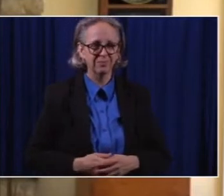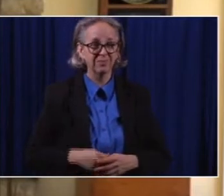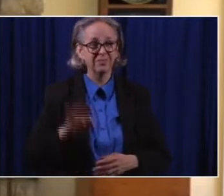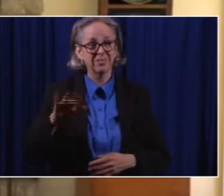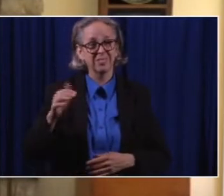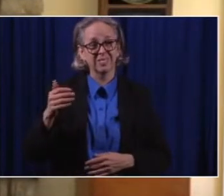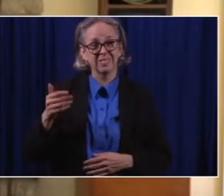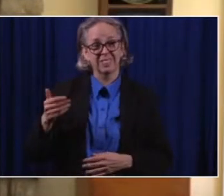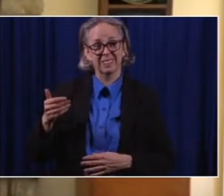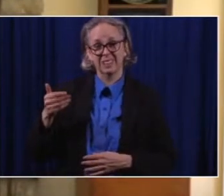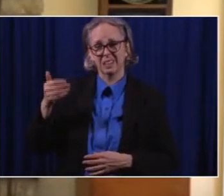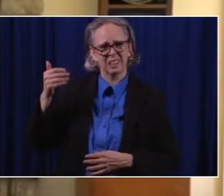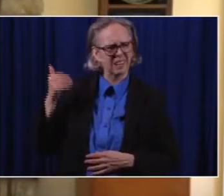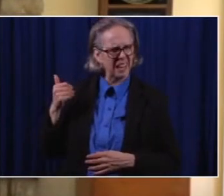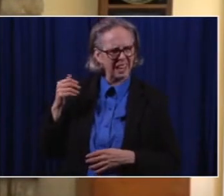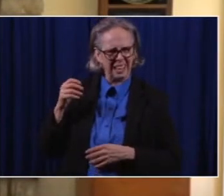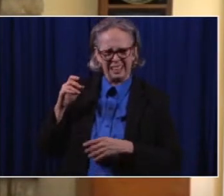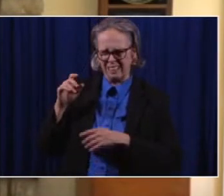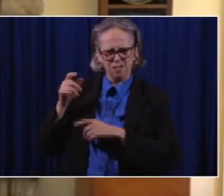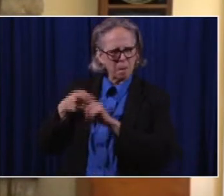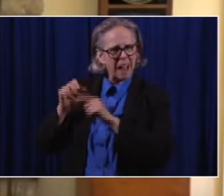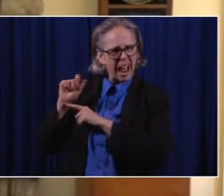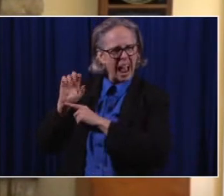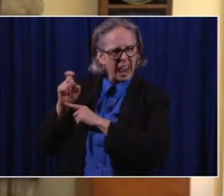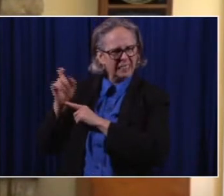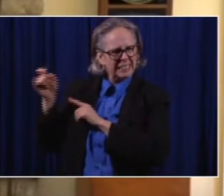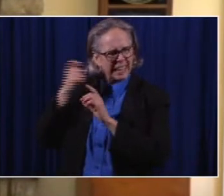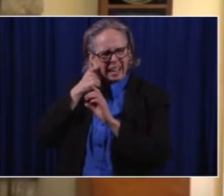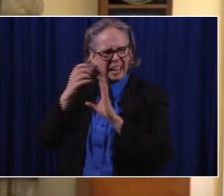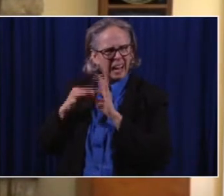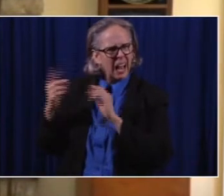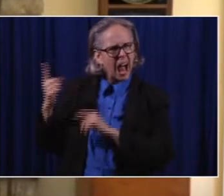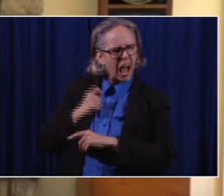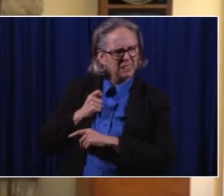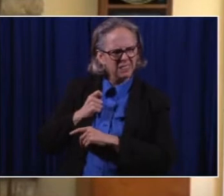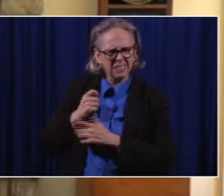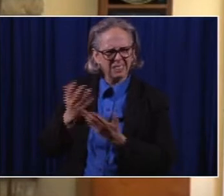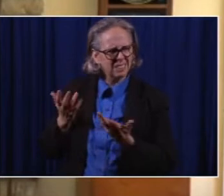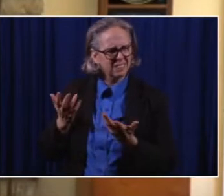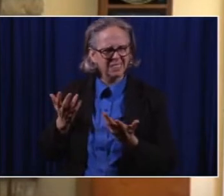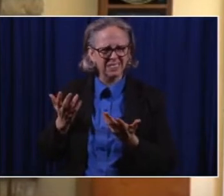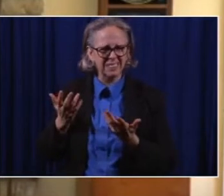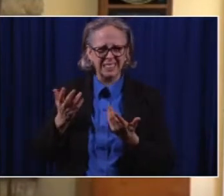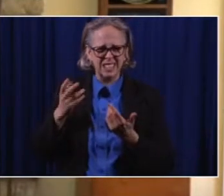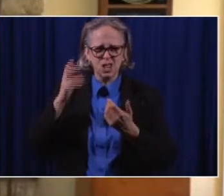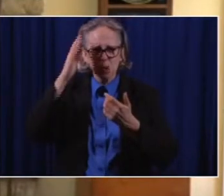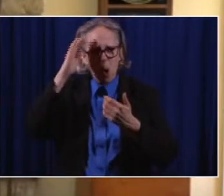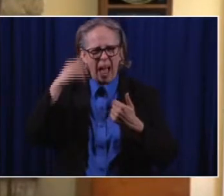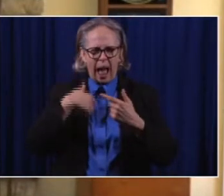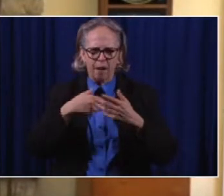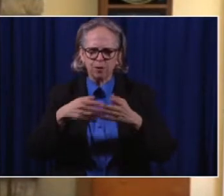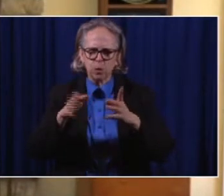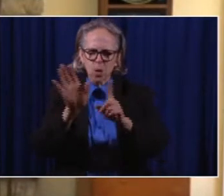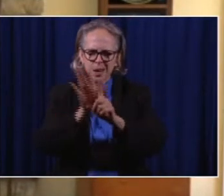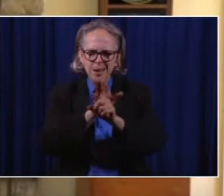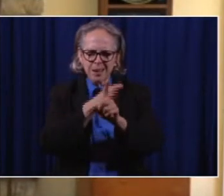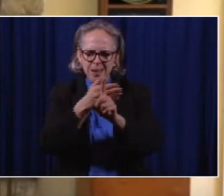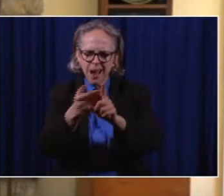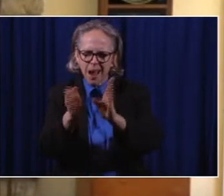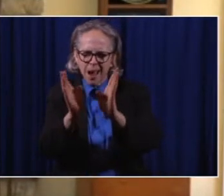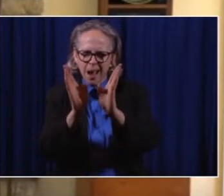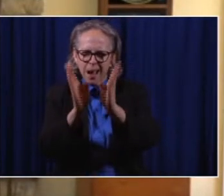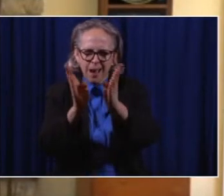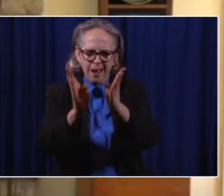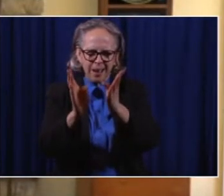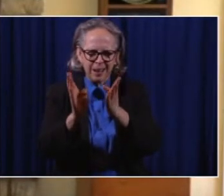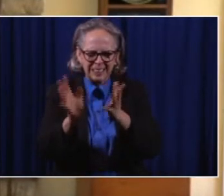previous question, a lot of it is persuasion. A lot of it is letting people understand what the facts are, and so that they can